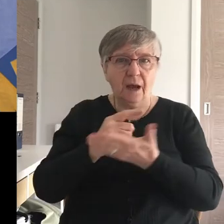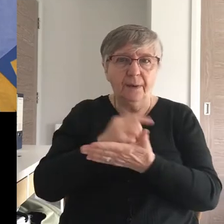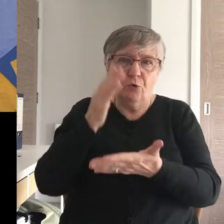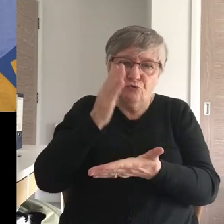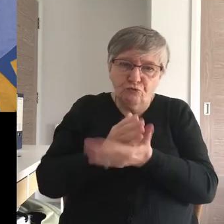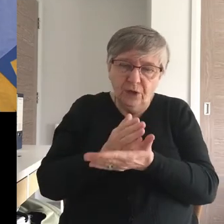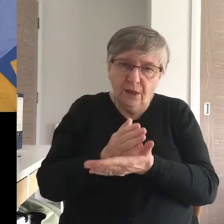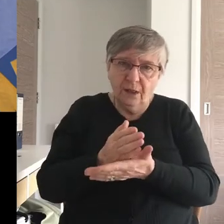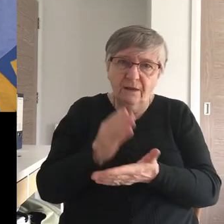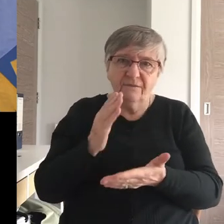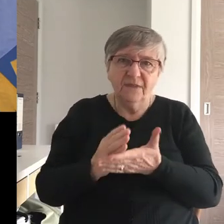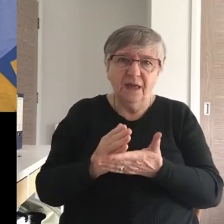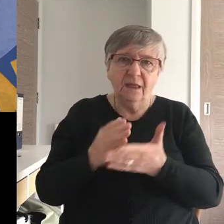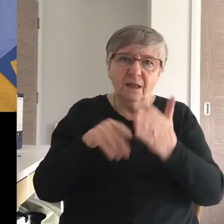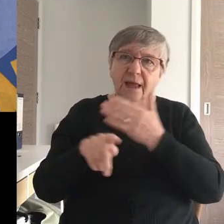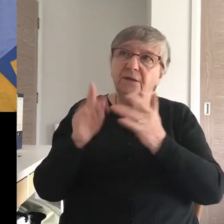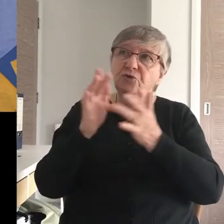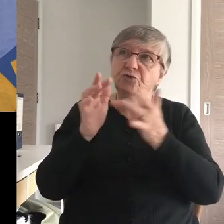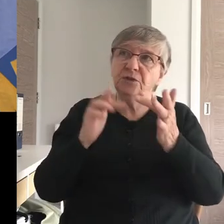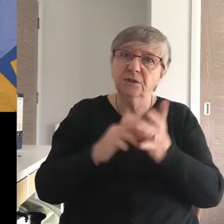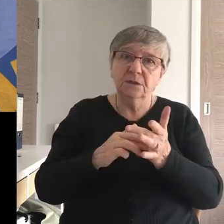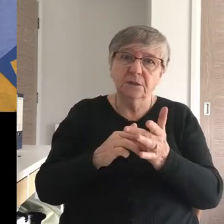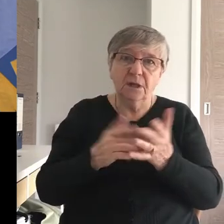where do I get it?